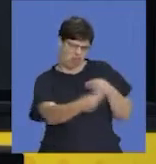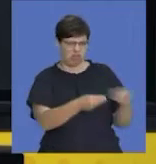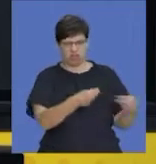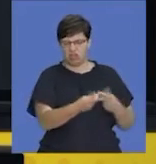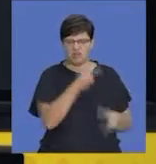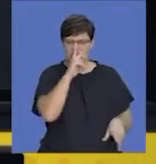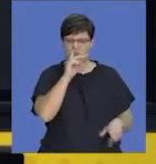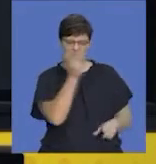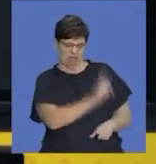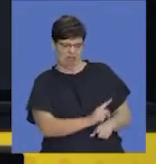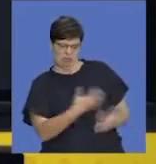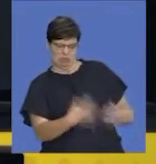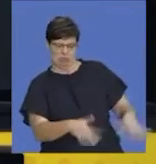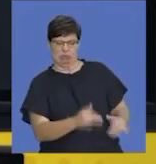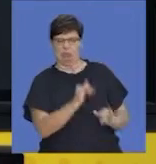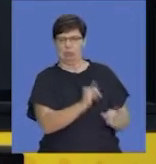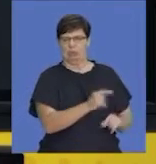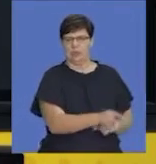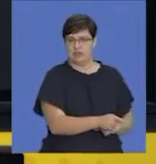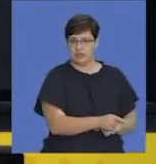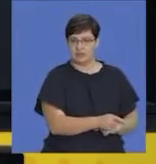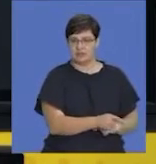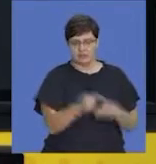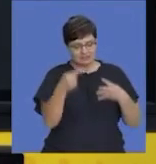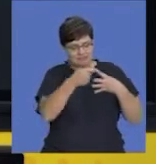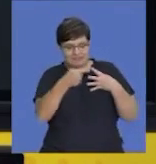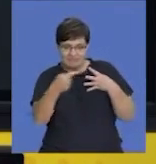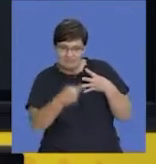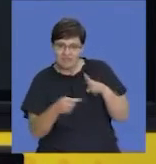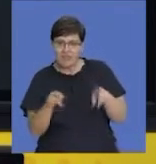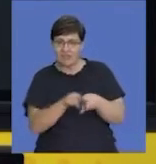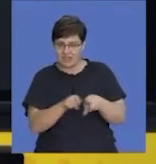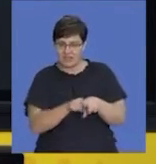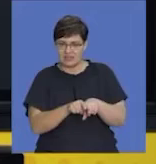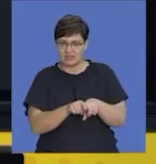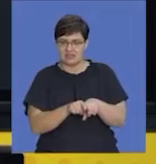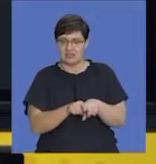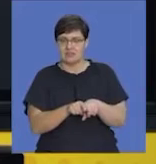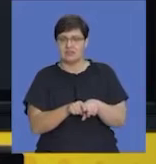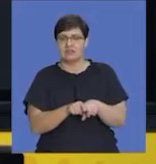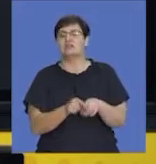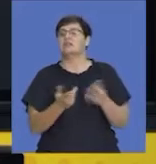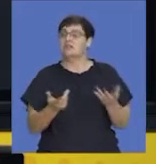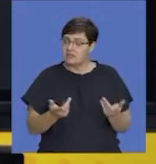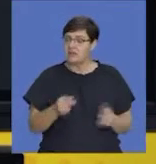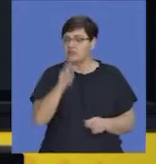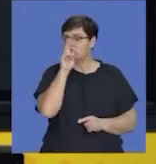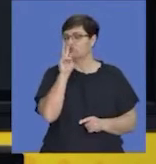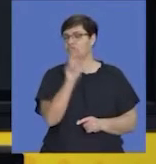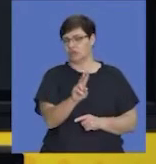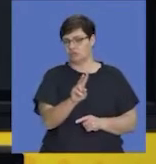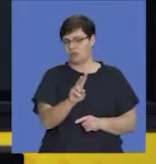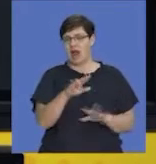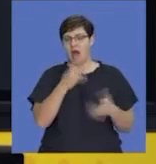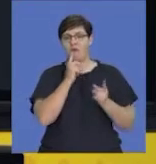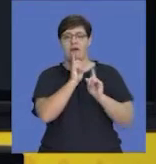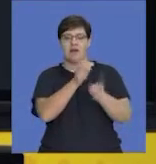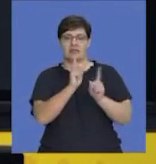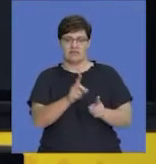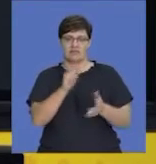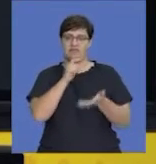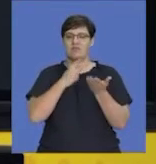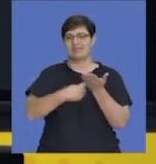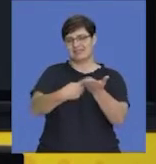it. So we're going to look at these type of scenarios when we look at questions of this nature for a discursive writing